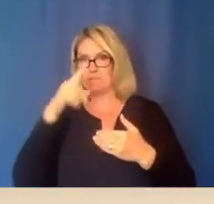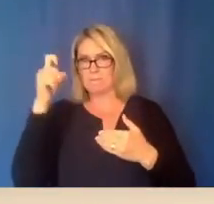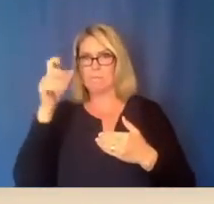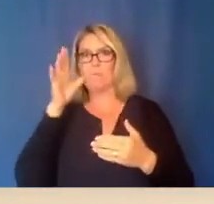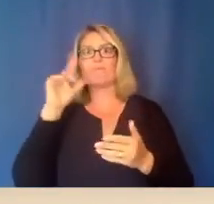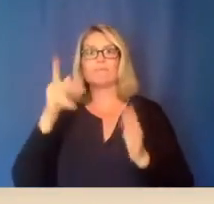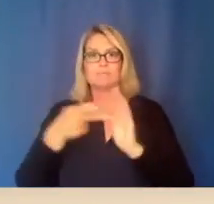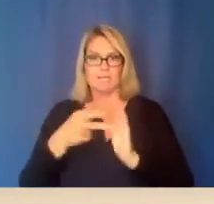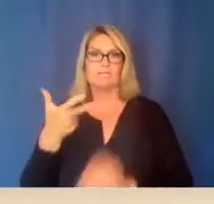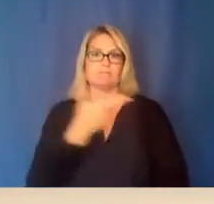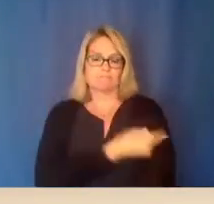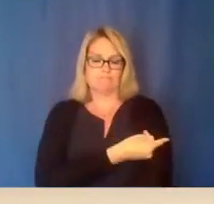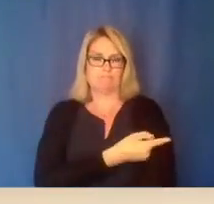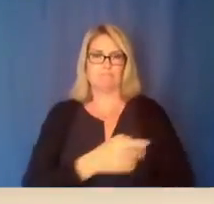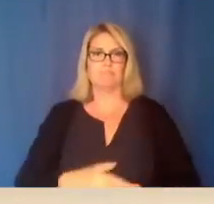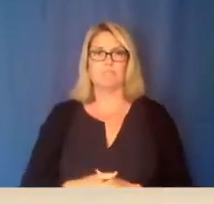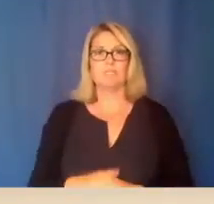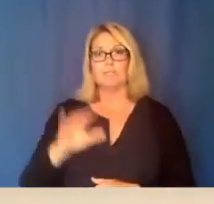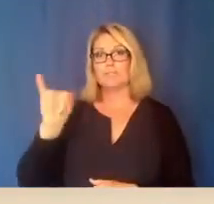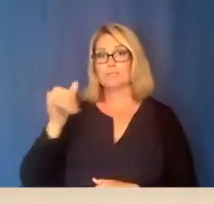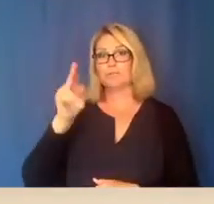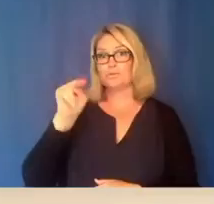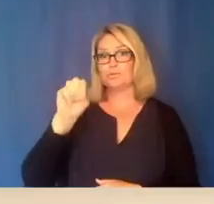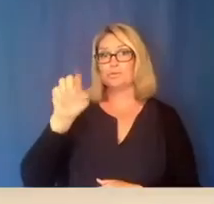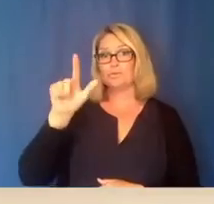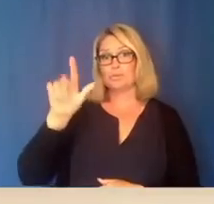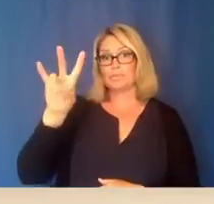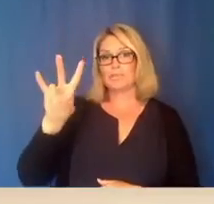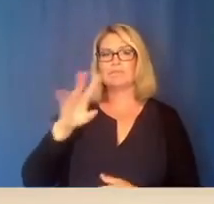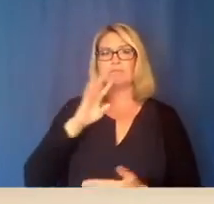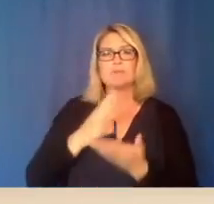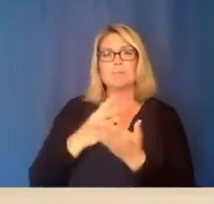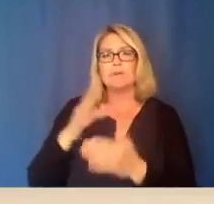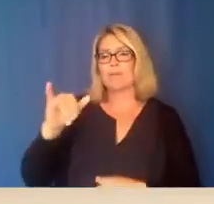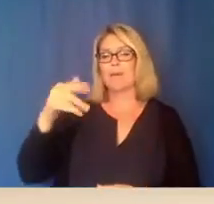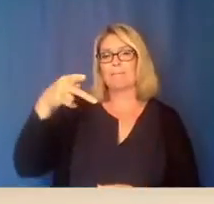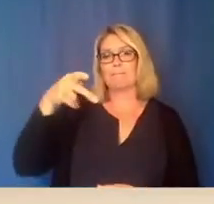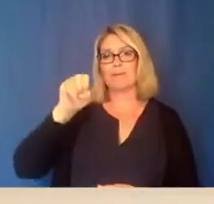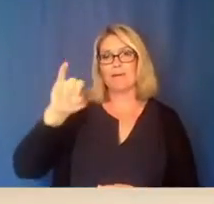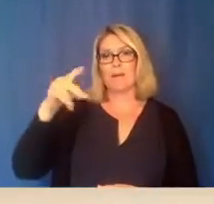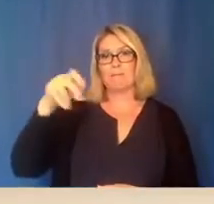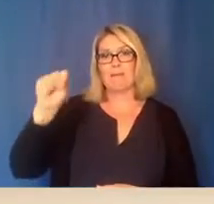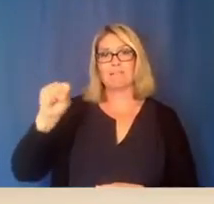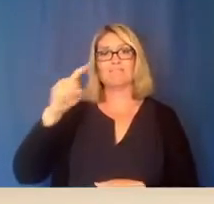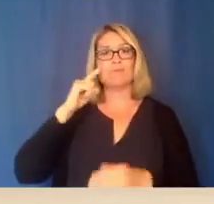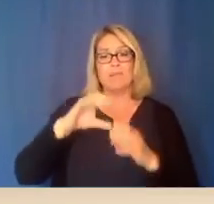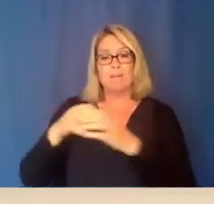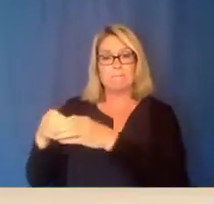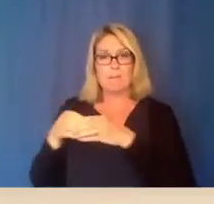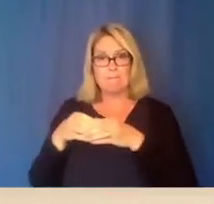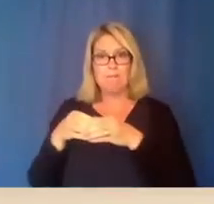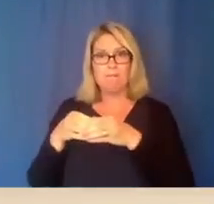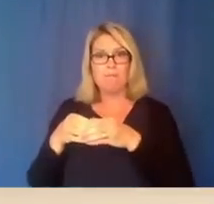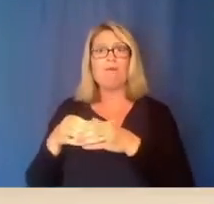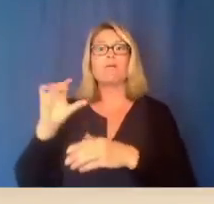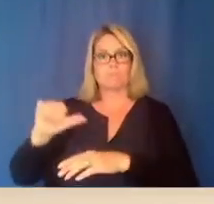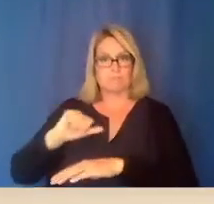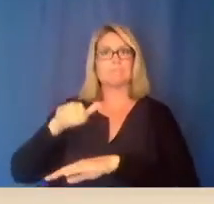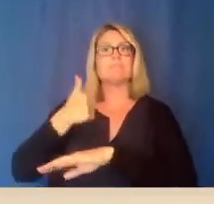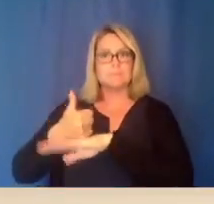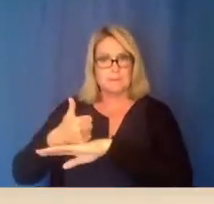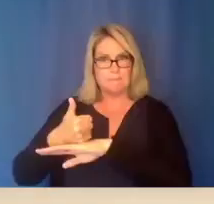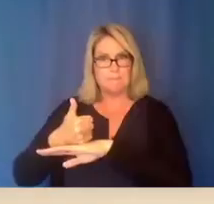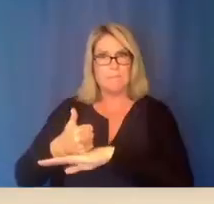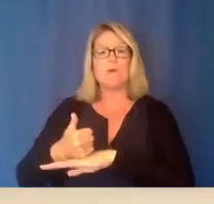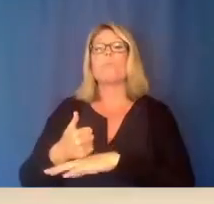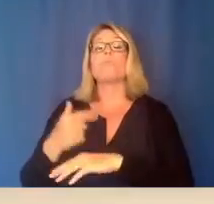On June 27th, the PEI Pass, really for vaccinated travelers within Atlantic Canada, was implemented, and we started testing at